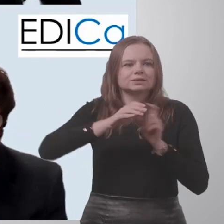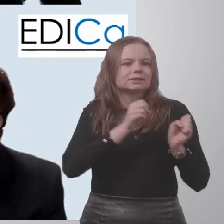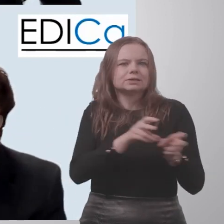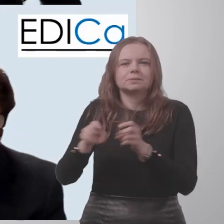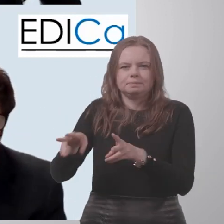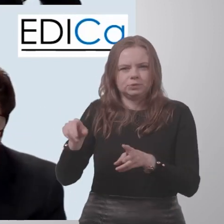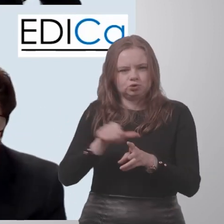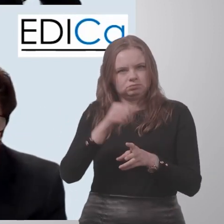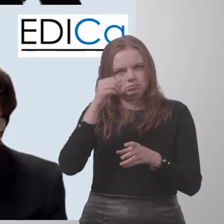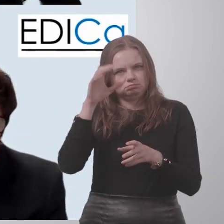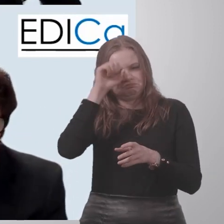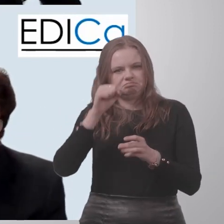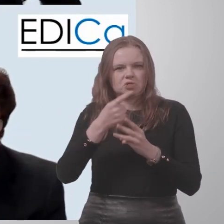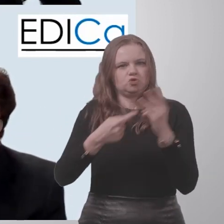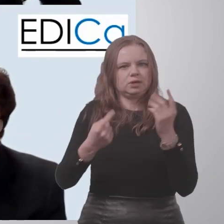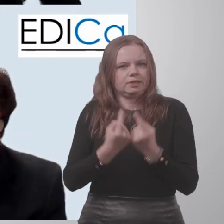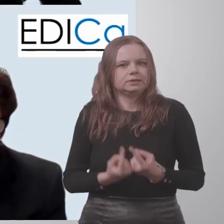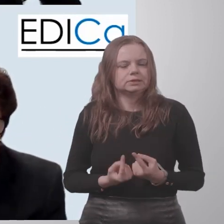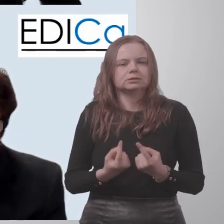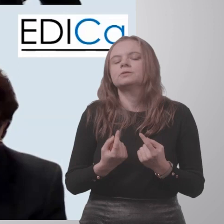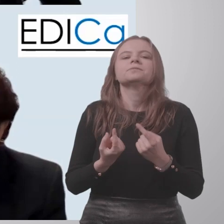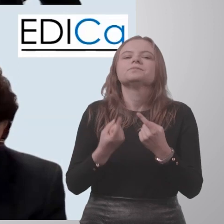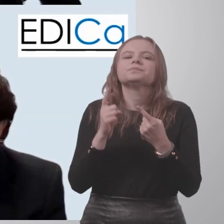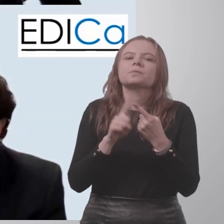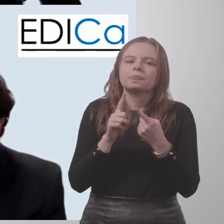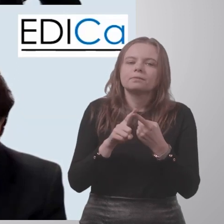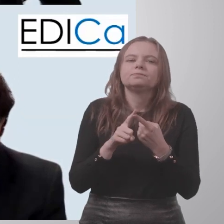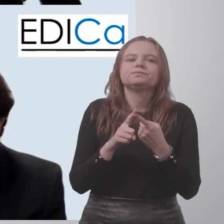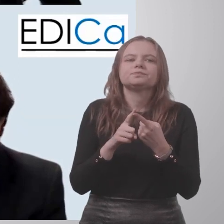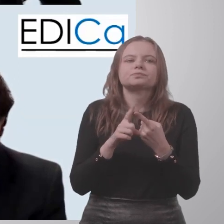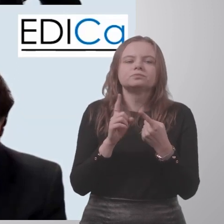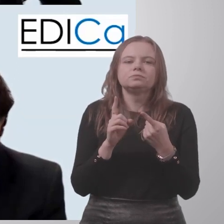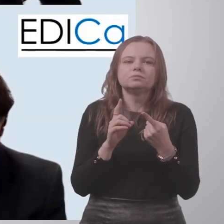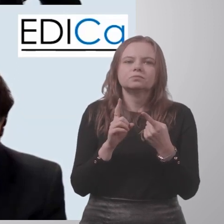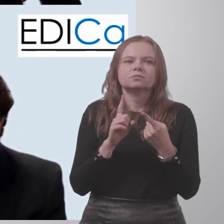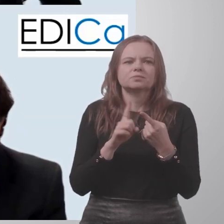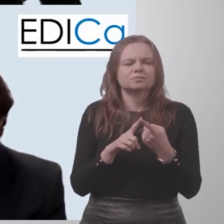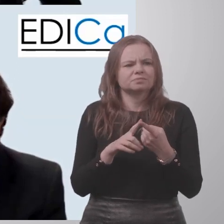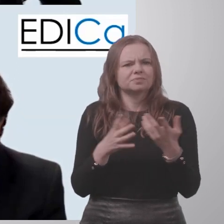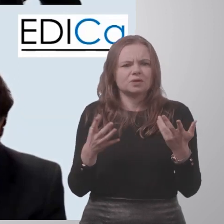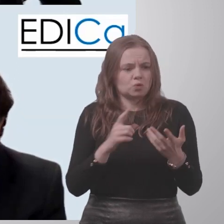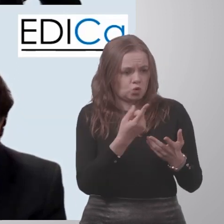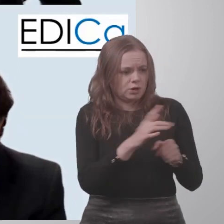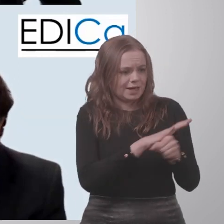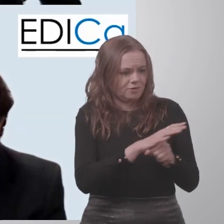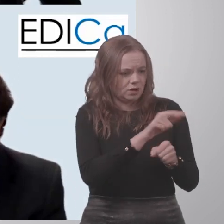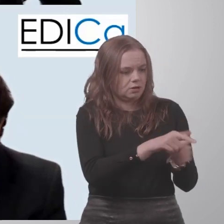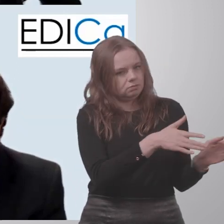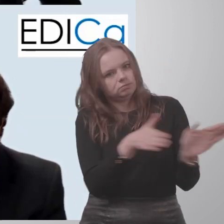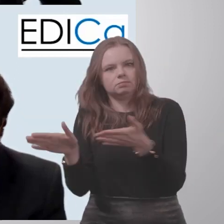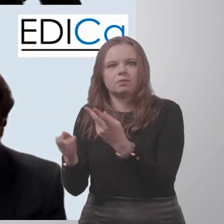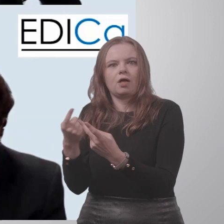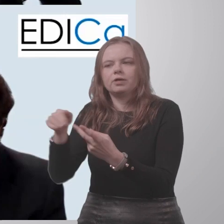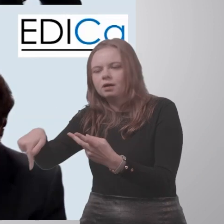3 different things. One is the disciplinary challenge of moving from one area to another. So I said earlier, I moved